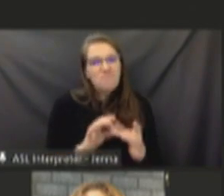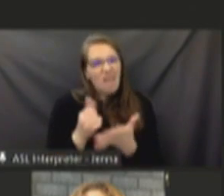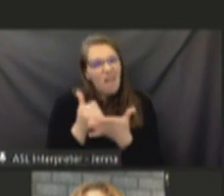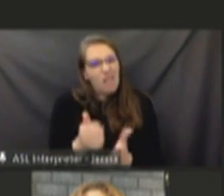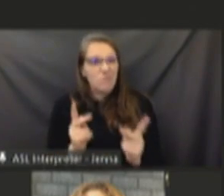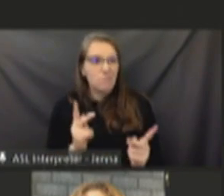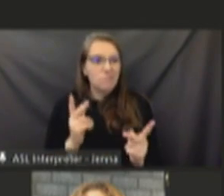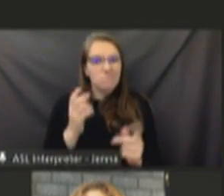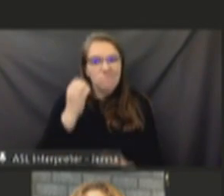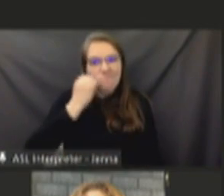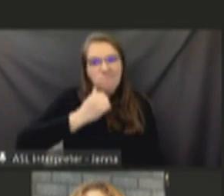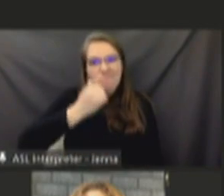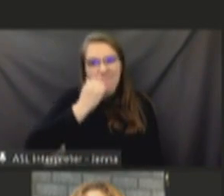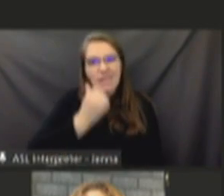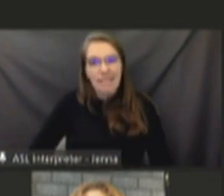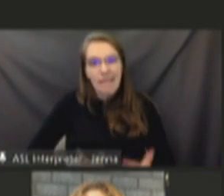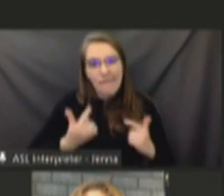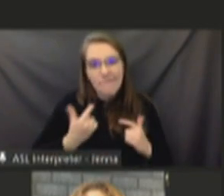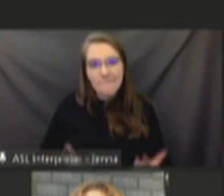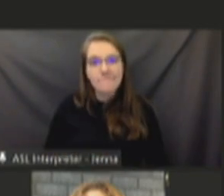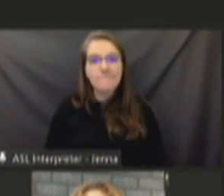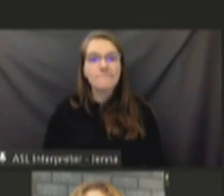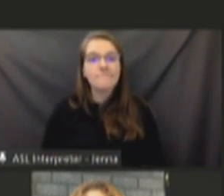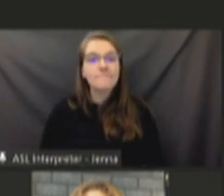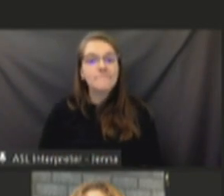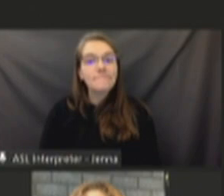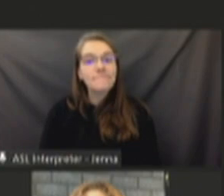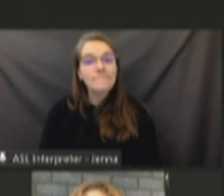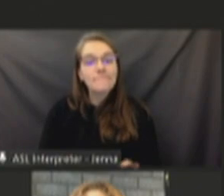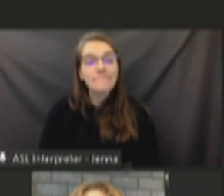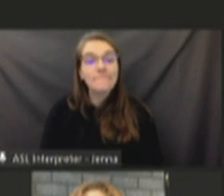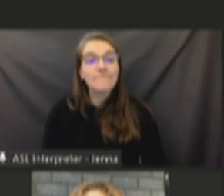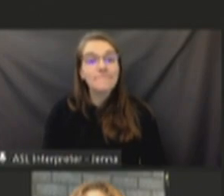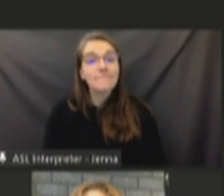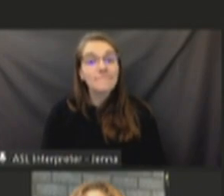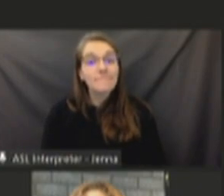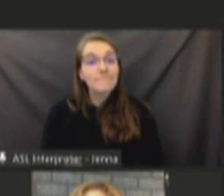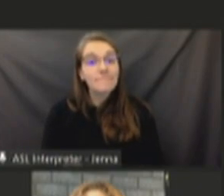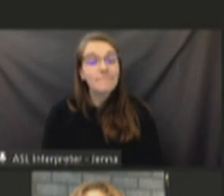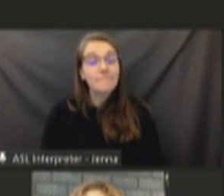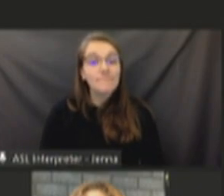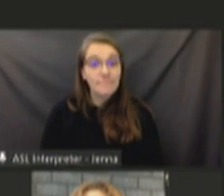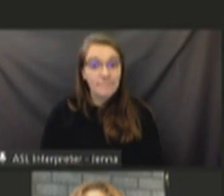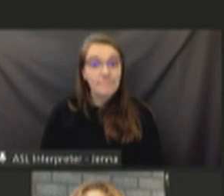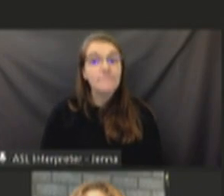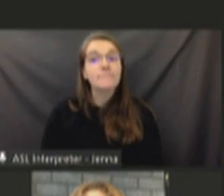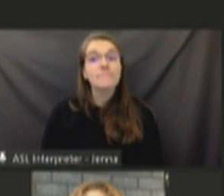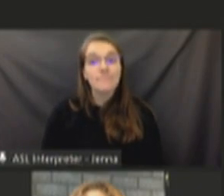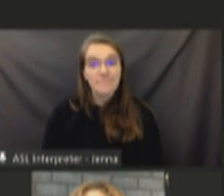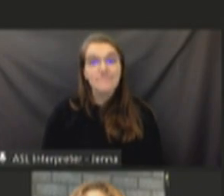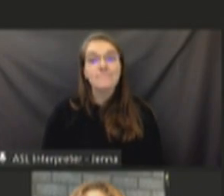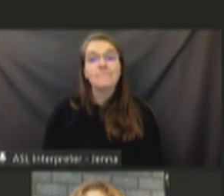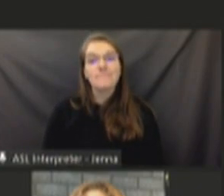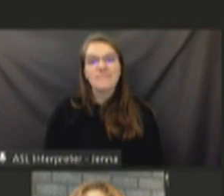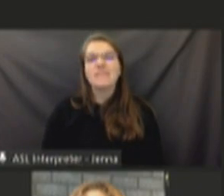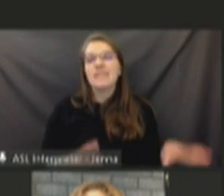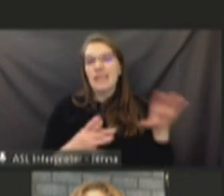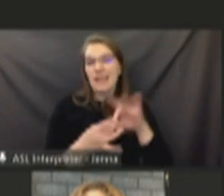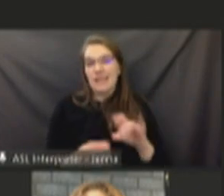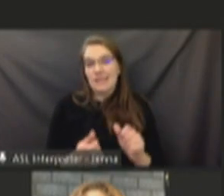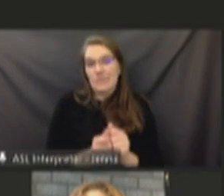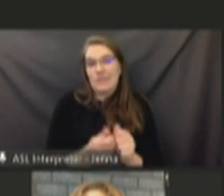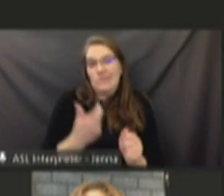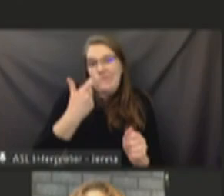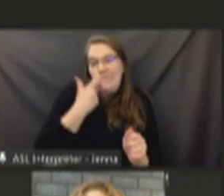life. And a great segue from the previous slide is our Moya